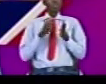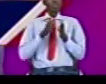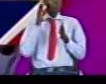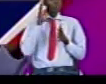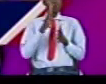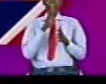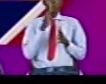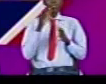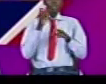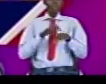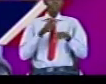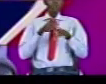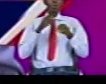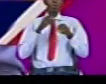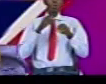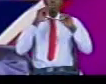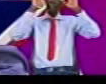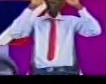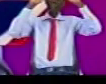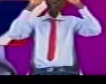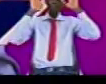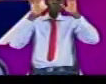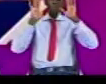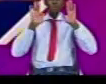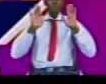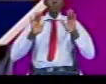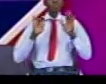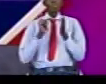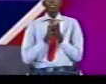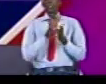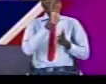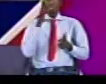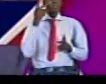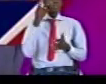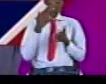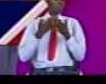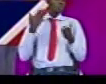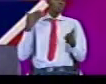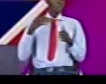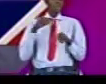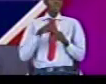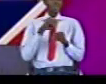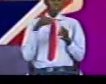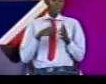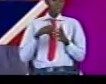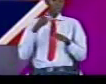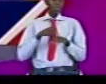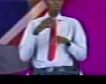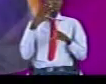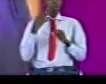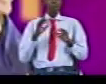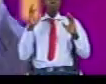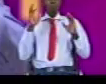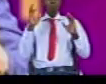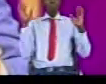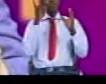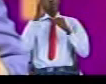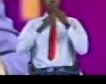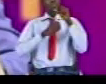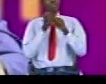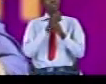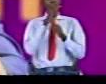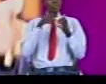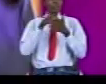the ones we have never seen before. Father, we pray in this period of celebration of 1 year of Global Crusade starting from